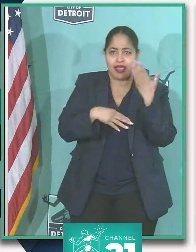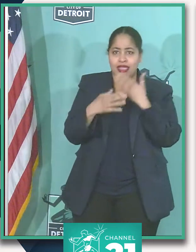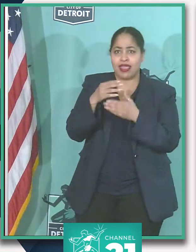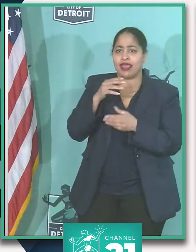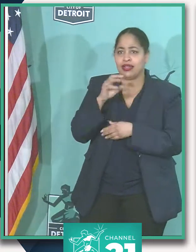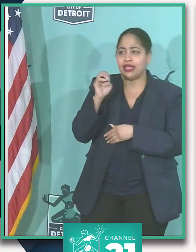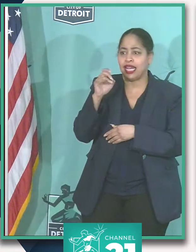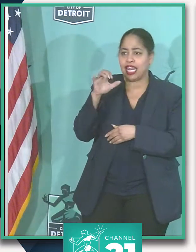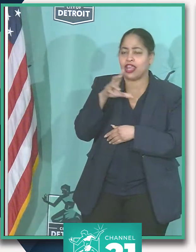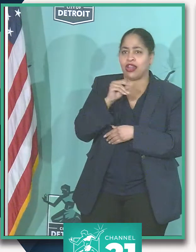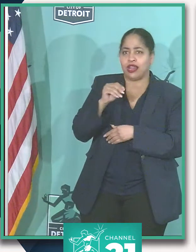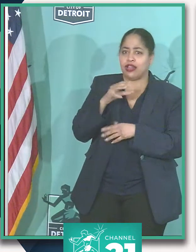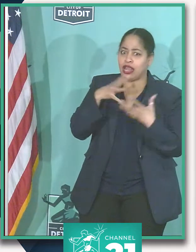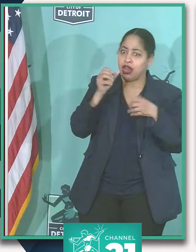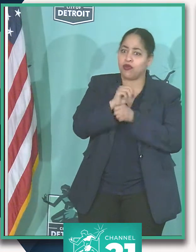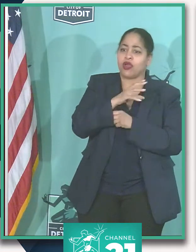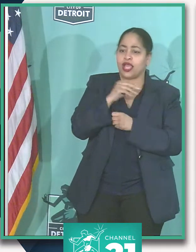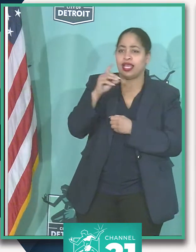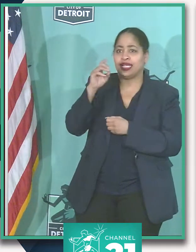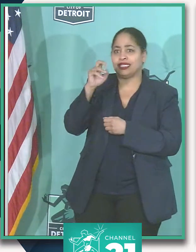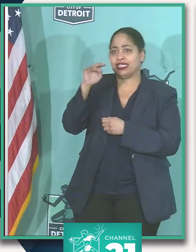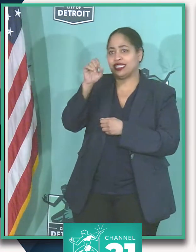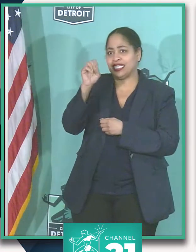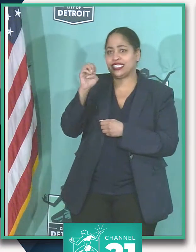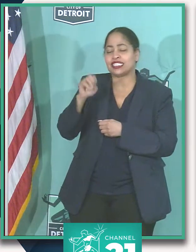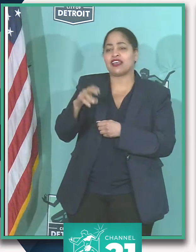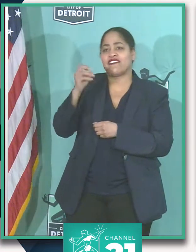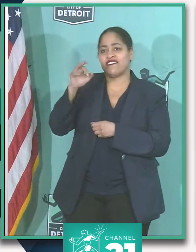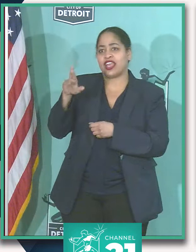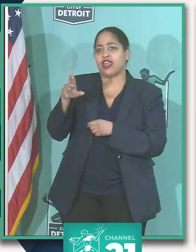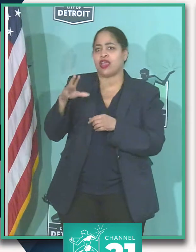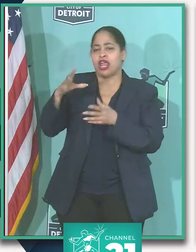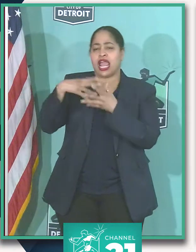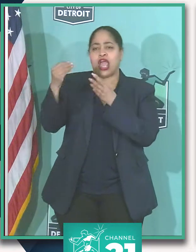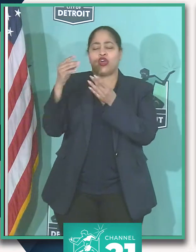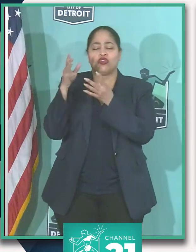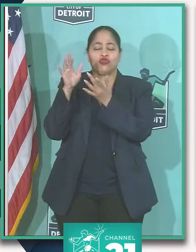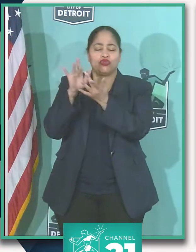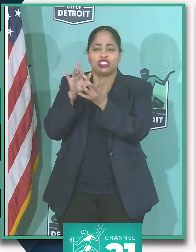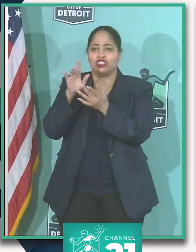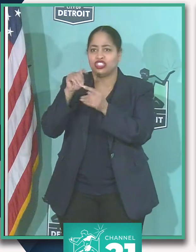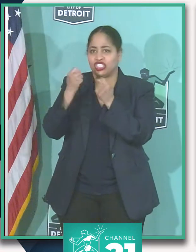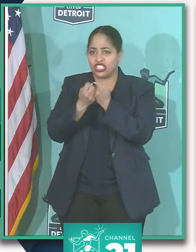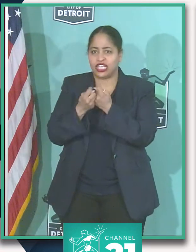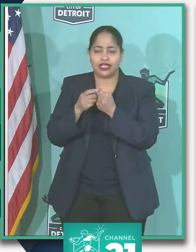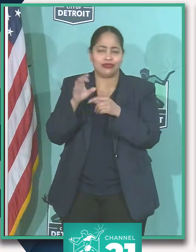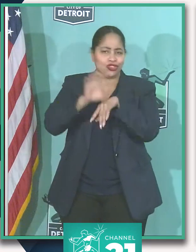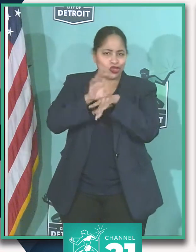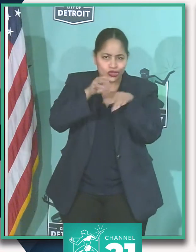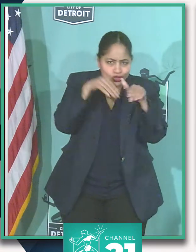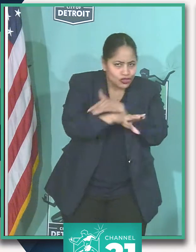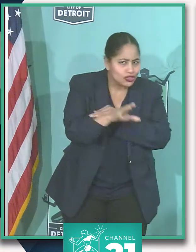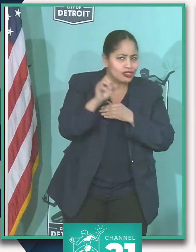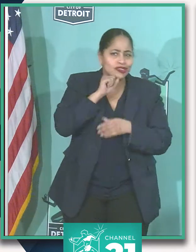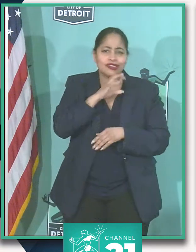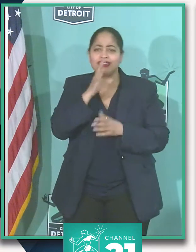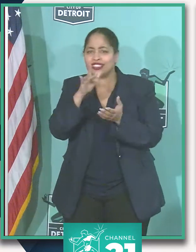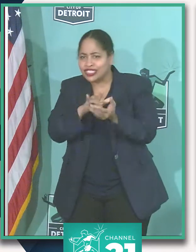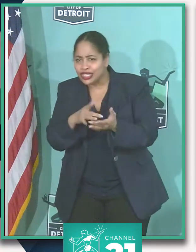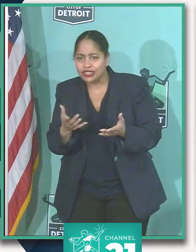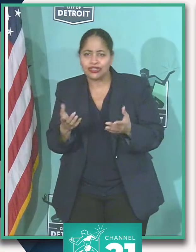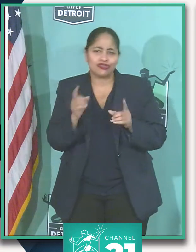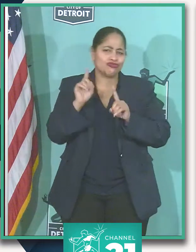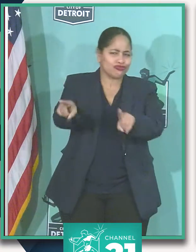and Denise Fair, whose health department outreach team has been in churches and homeless shelters and senior centers across